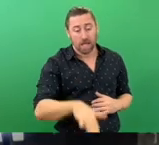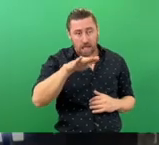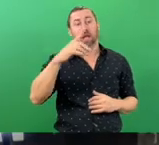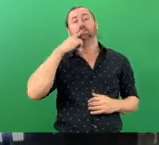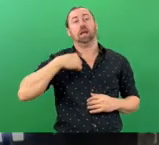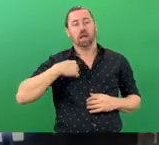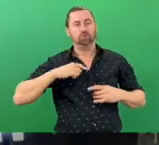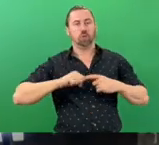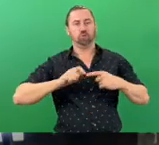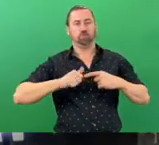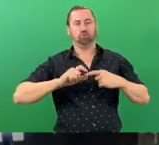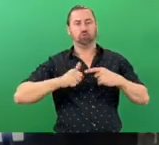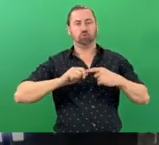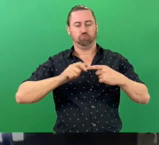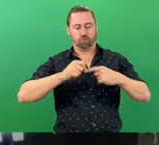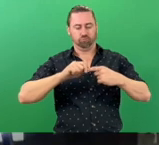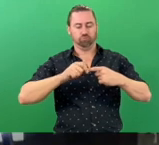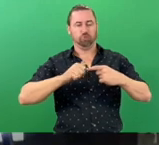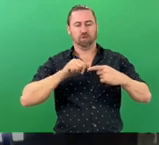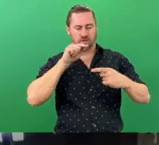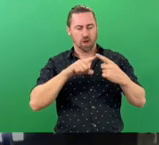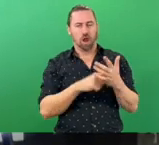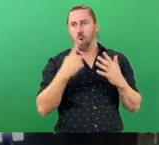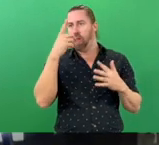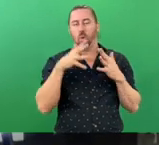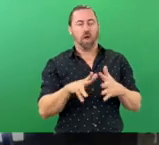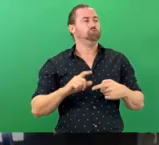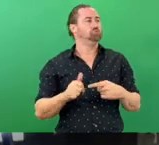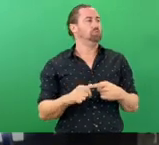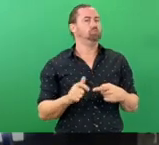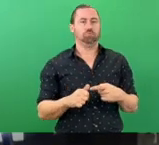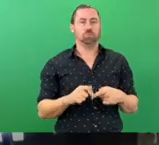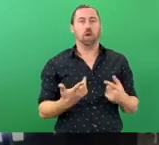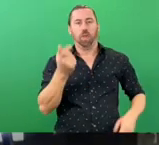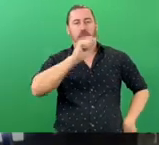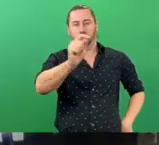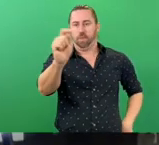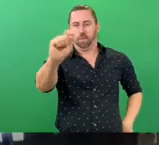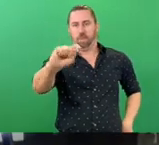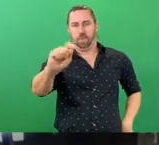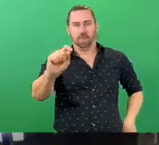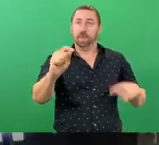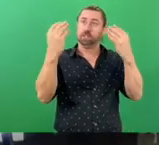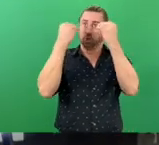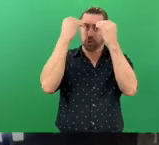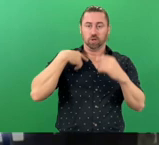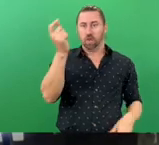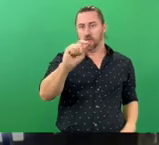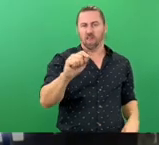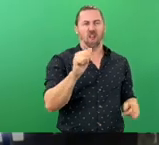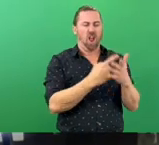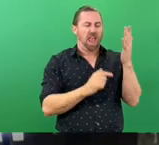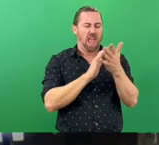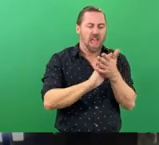get accustomed to sharpening a pencil one way and then holding that pencil one way and using